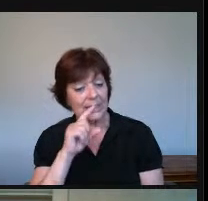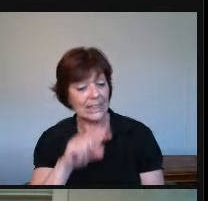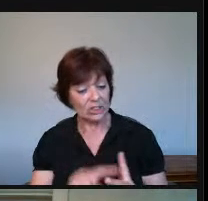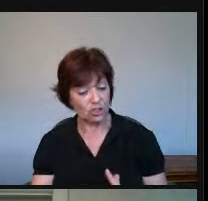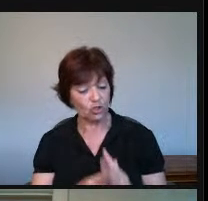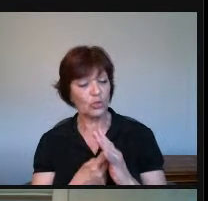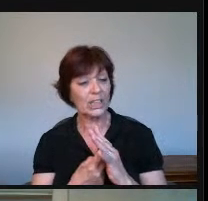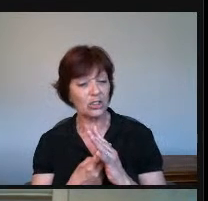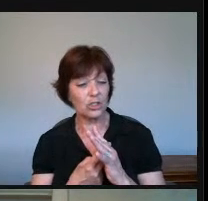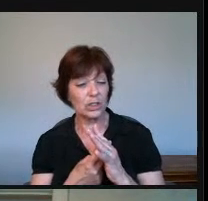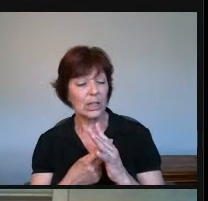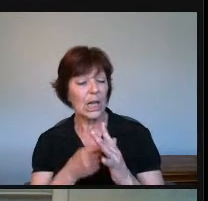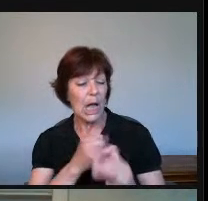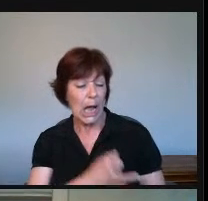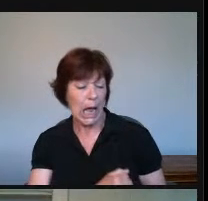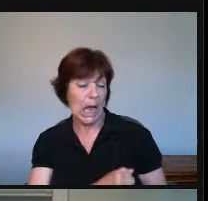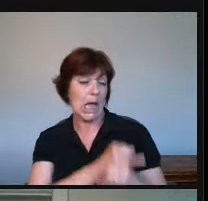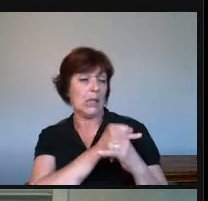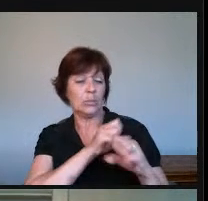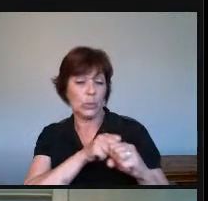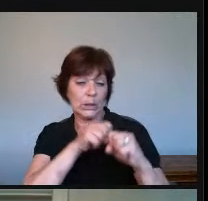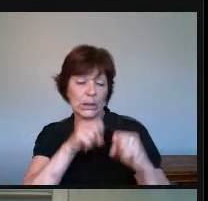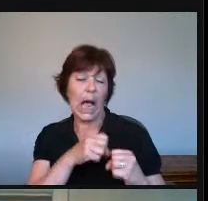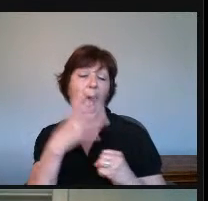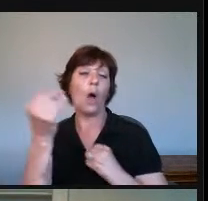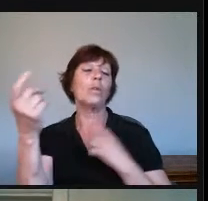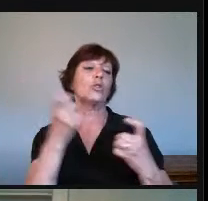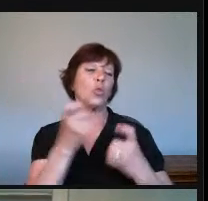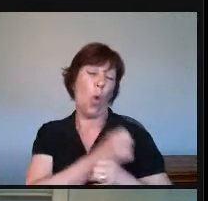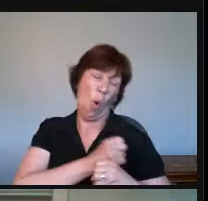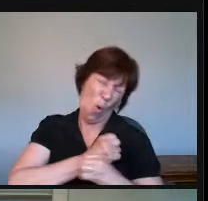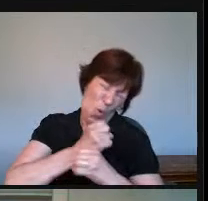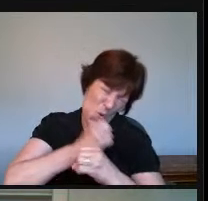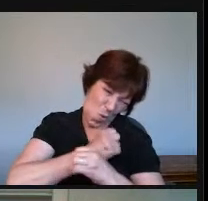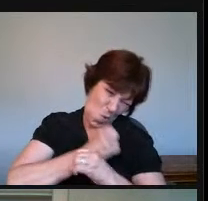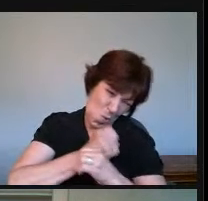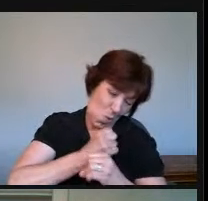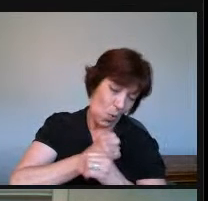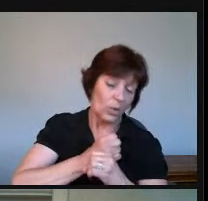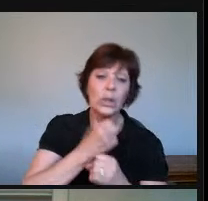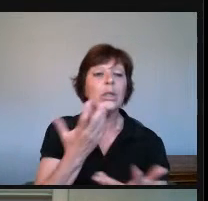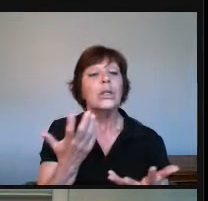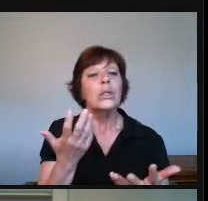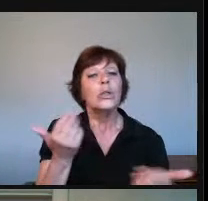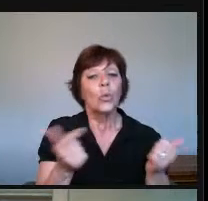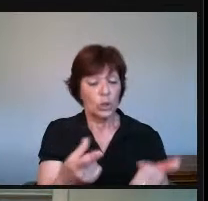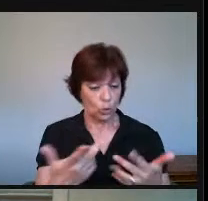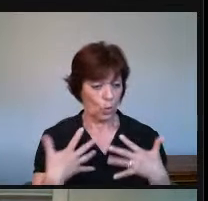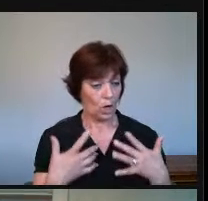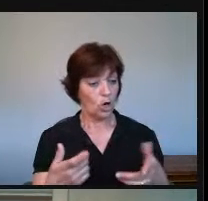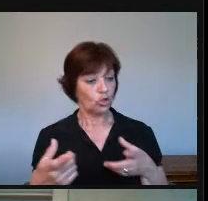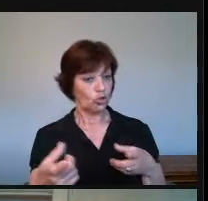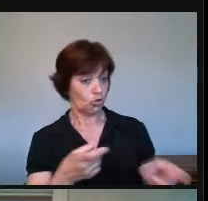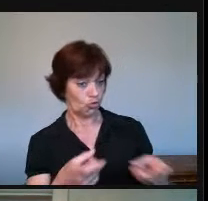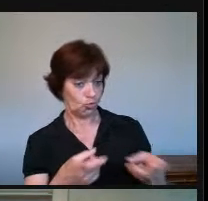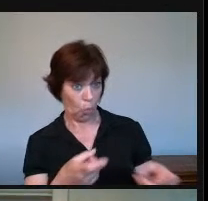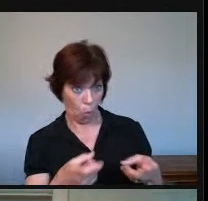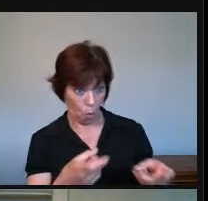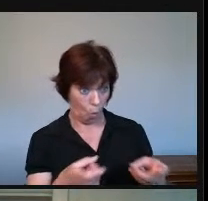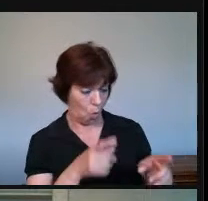a cascade immune system that is out of control. So we can take our pick. Do we have a controlled